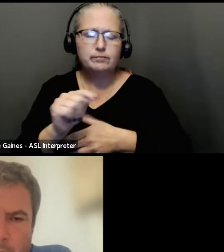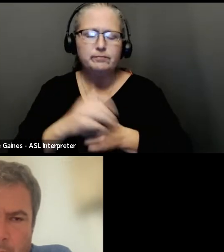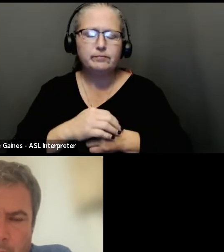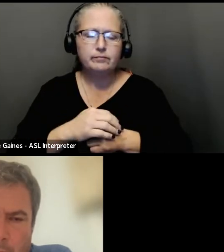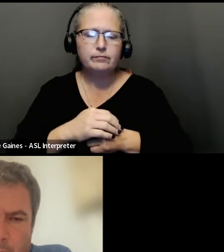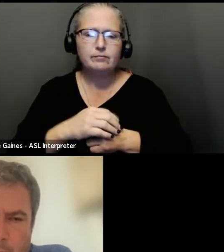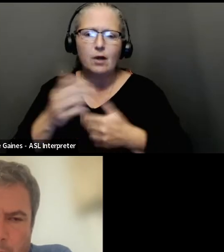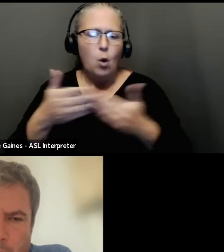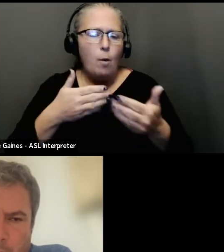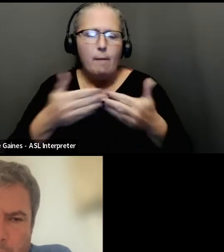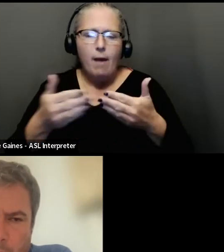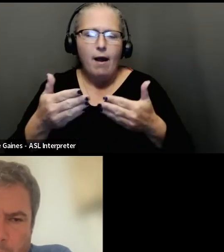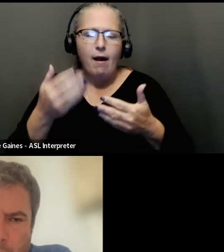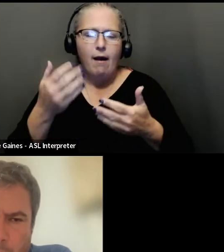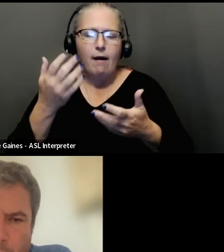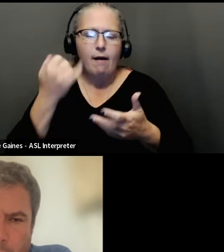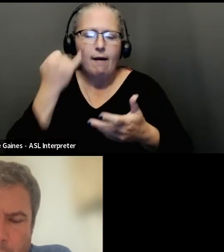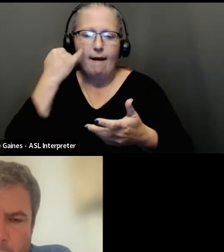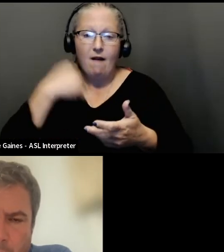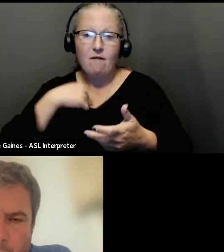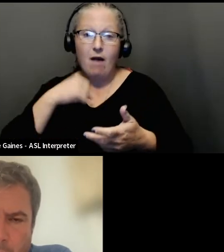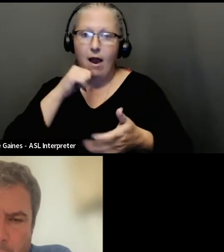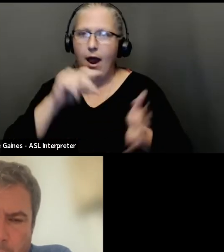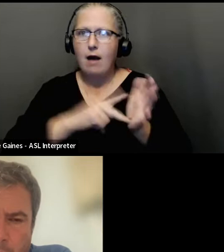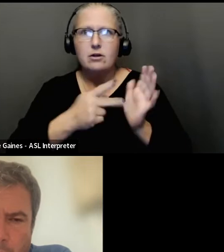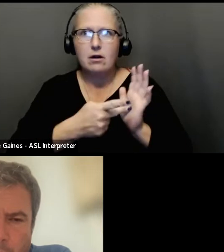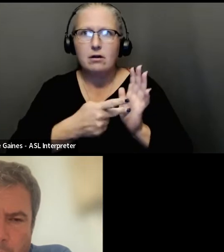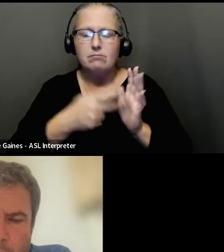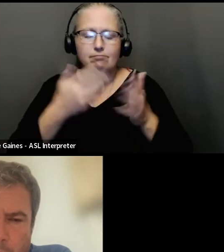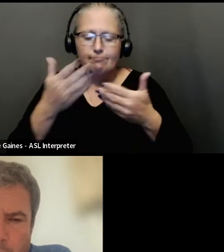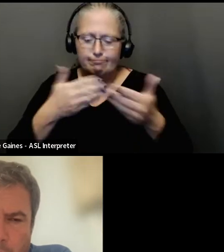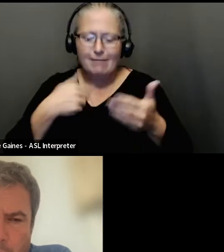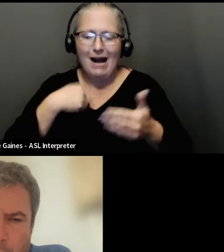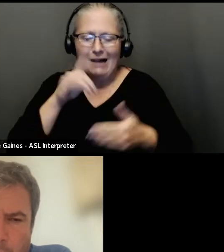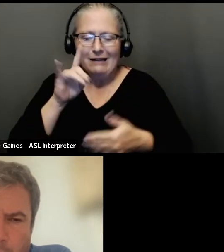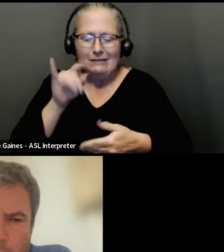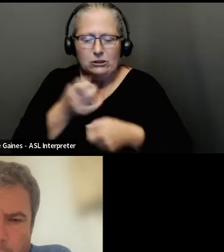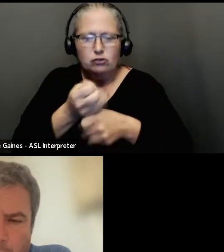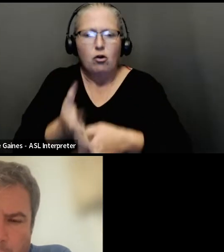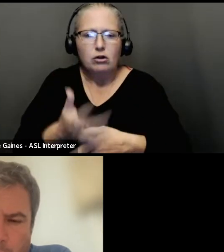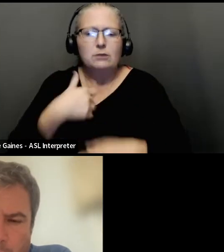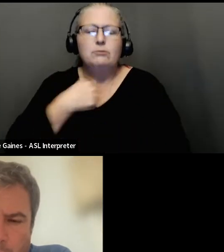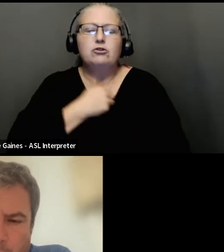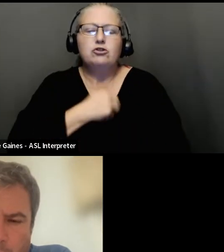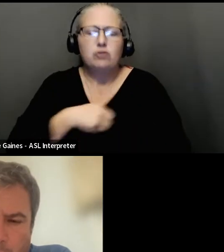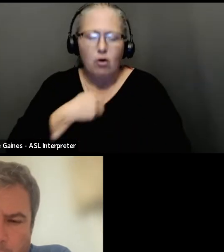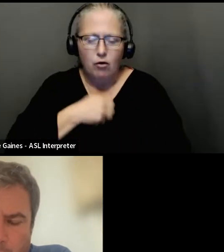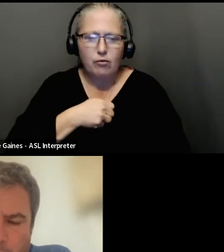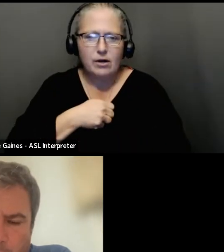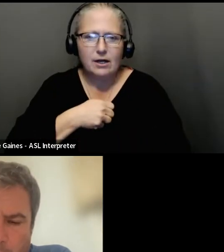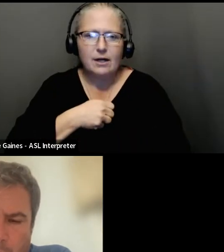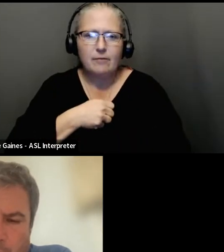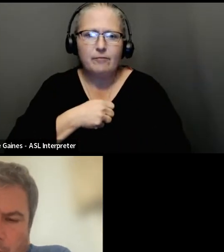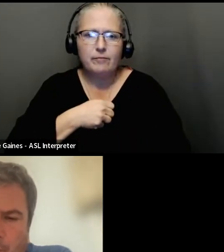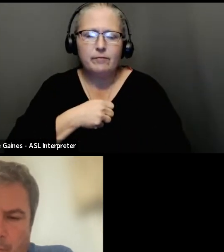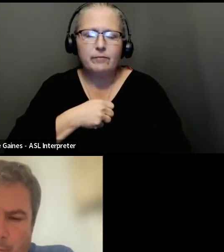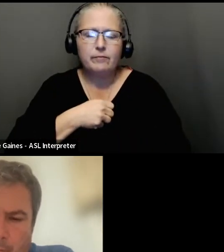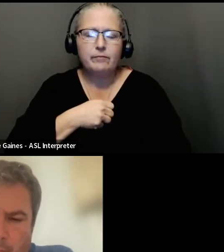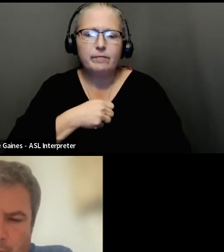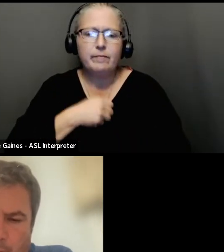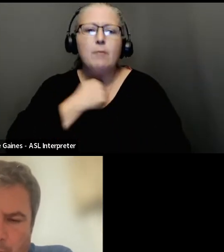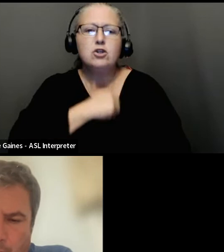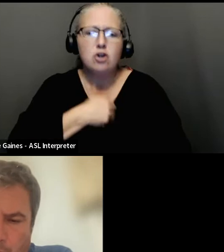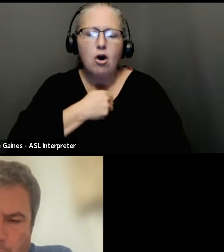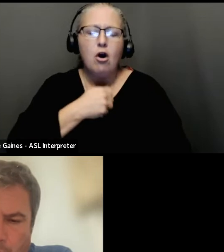It doesn't matter whether I didn't intend it, I caused it. And I'm sorry for that. I'm